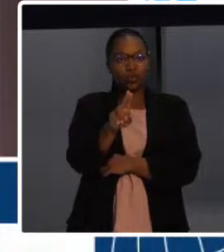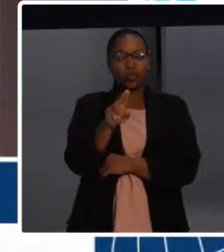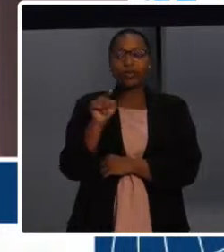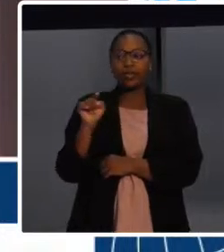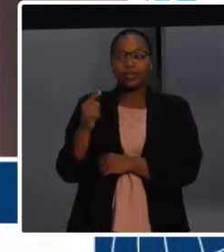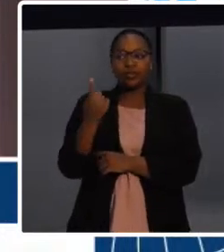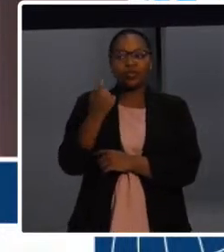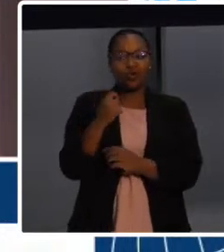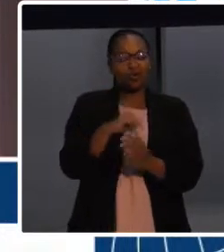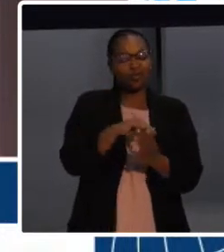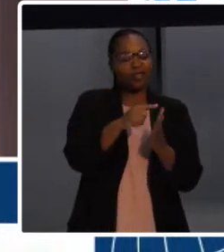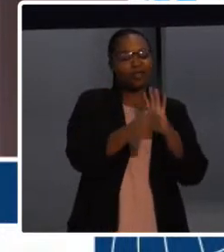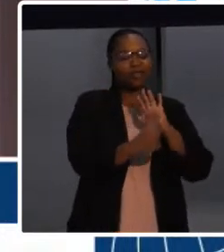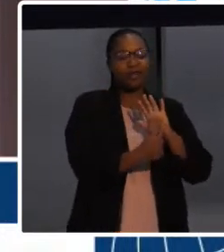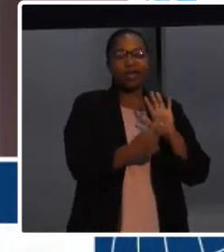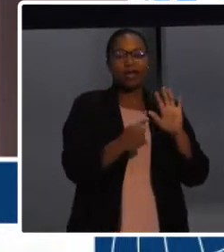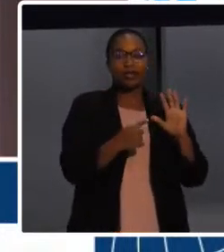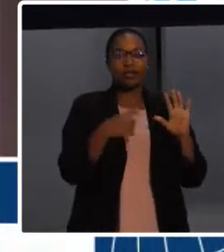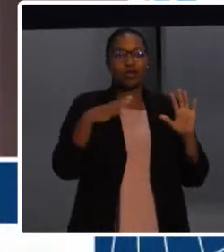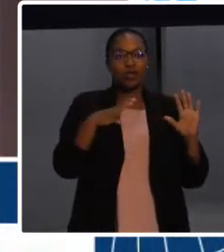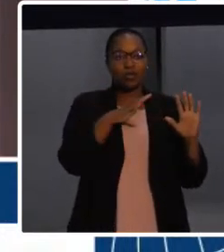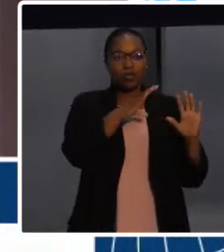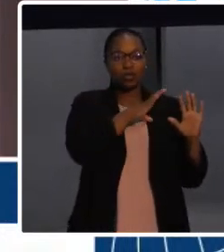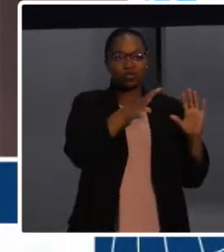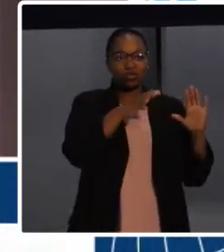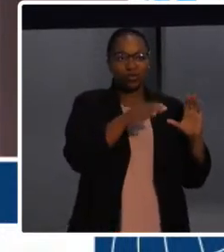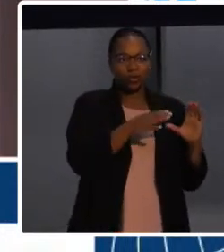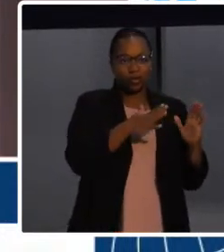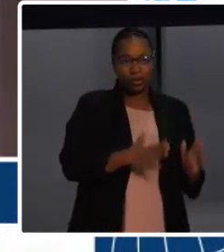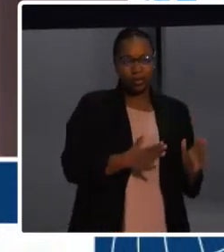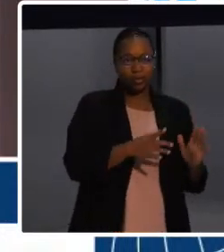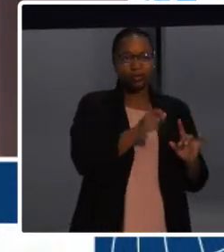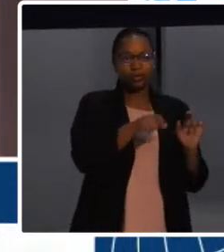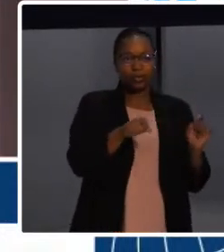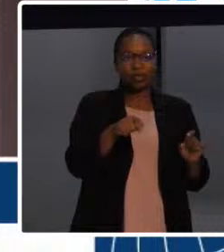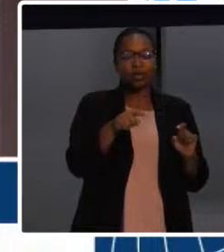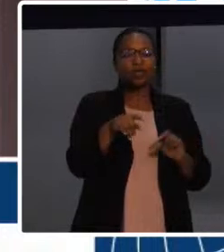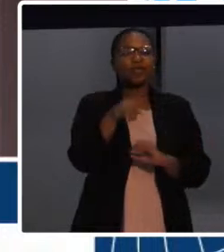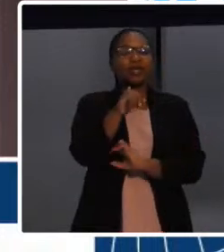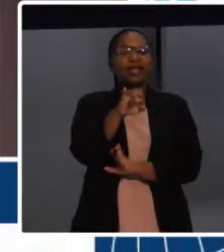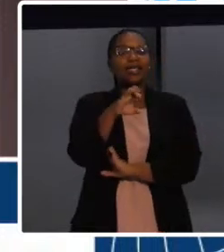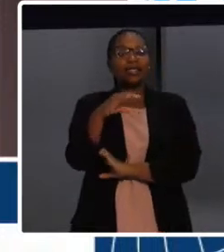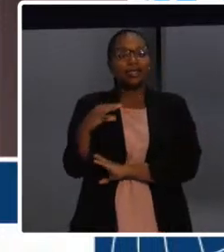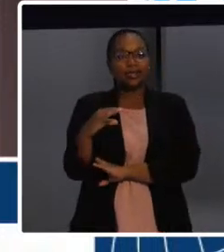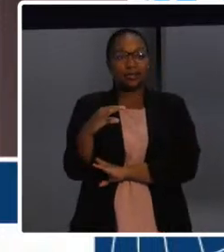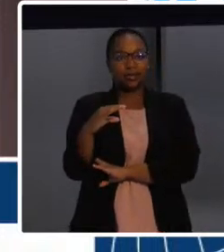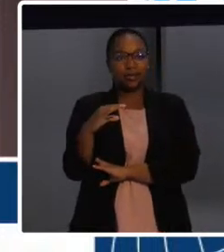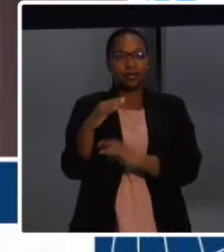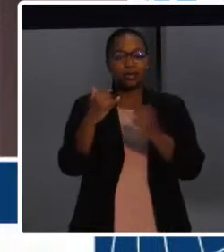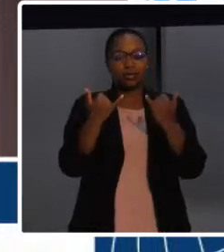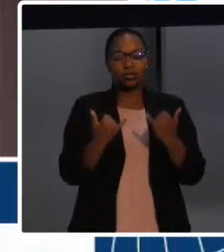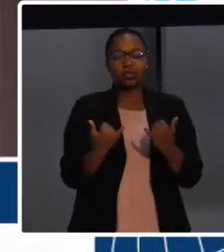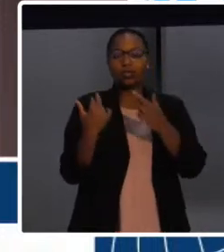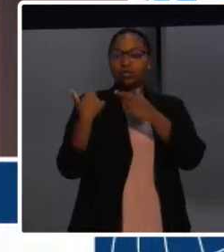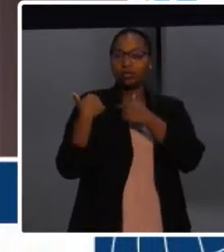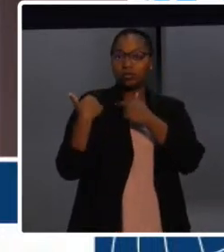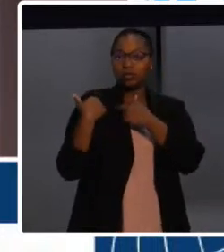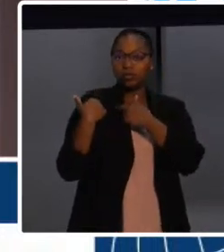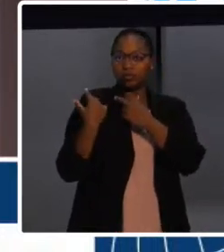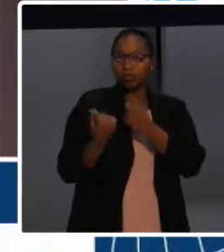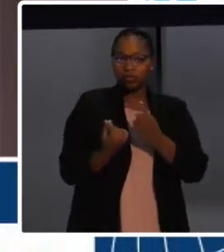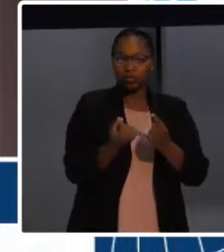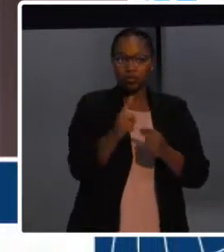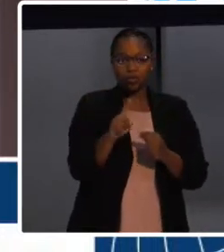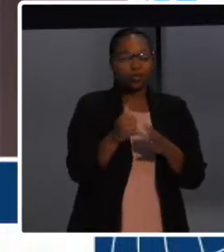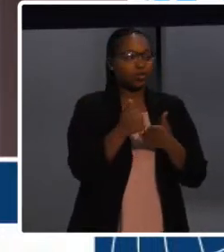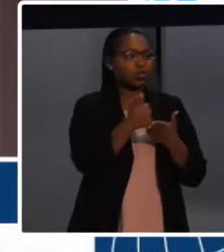of the Electoral Commission of South Africa. My job today is to help you navigate the